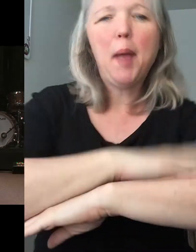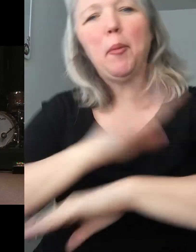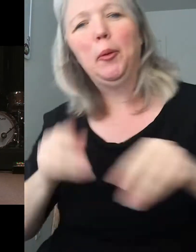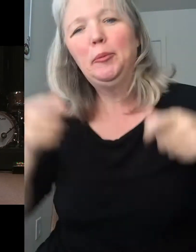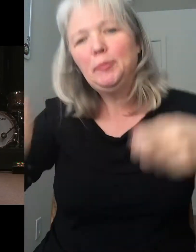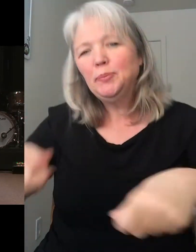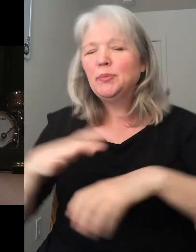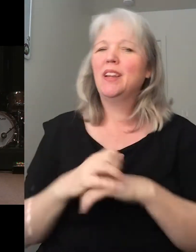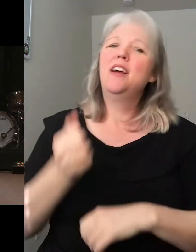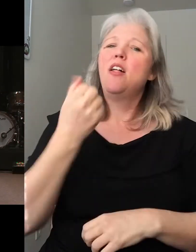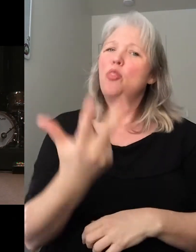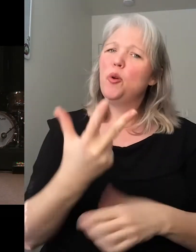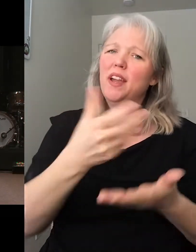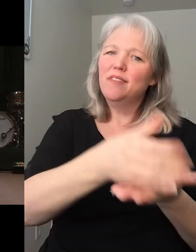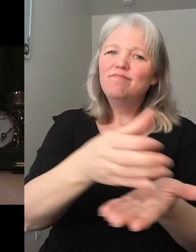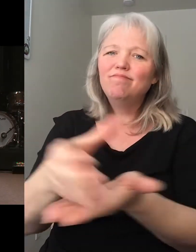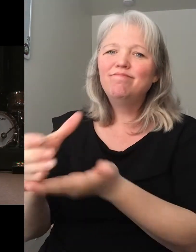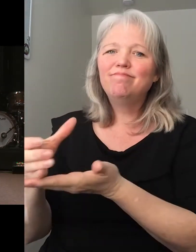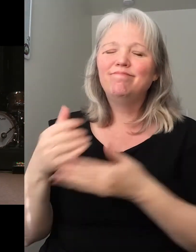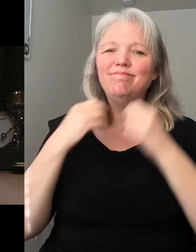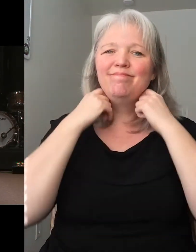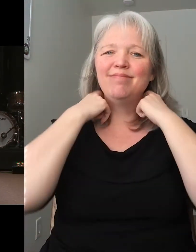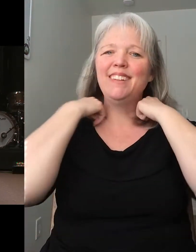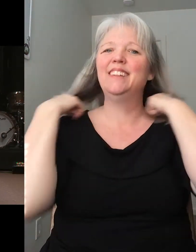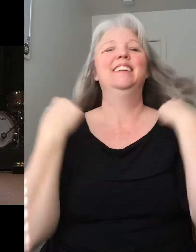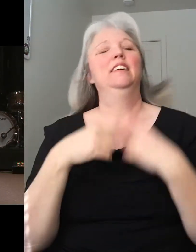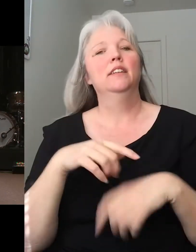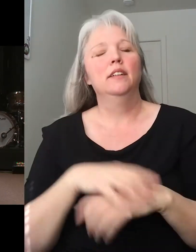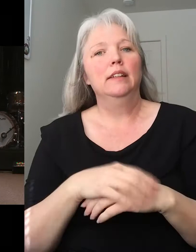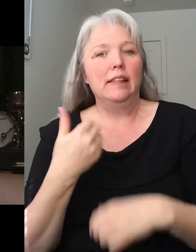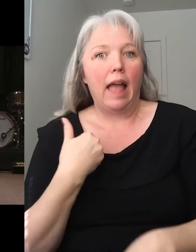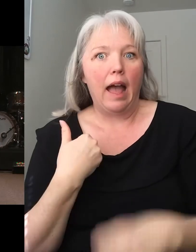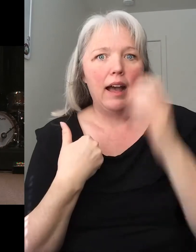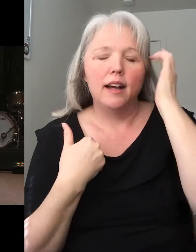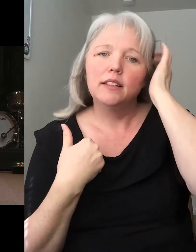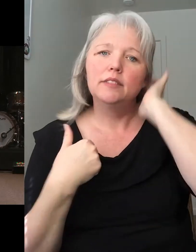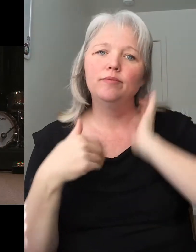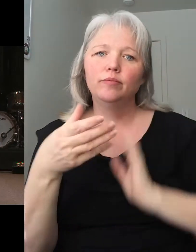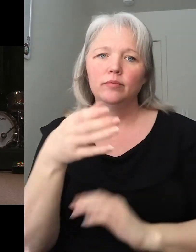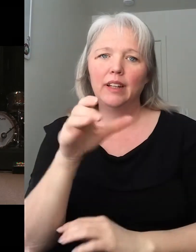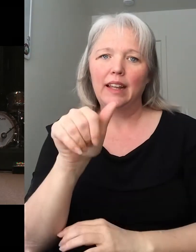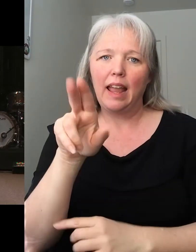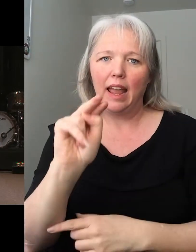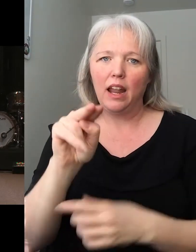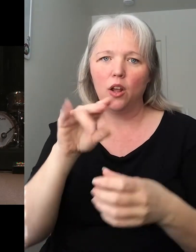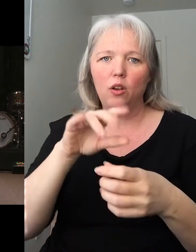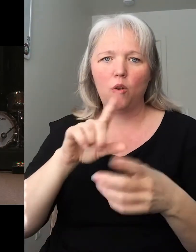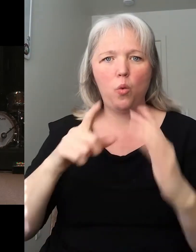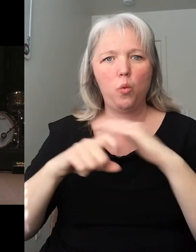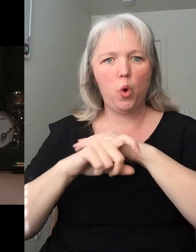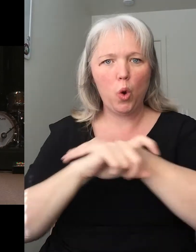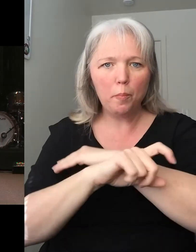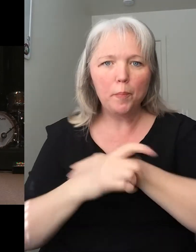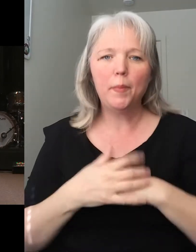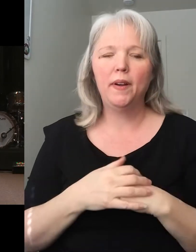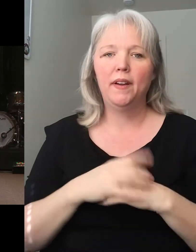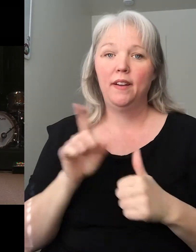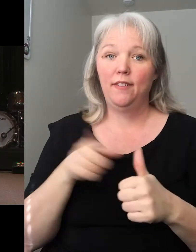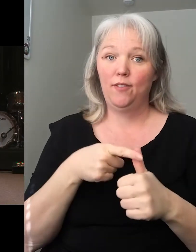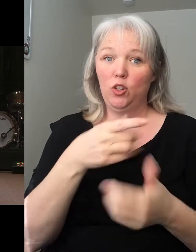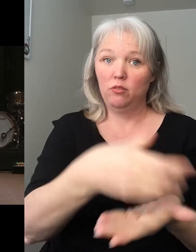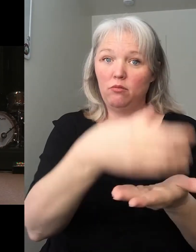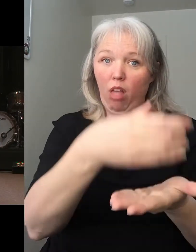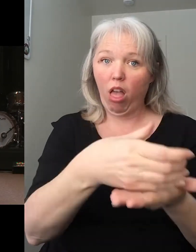table and he sat three glasses out there. And then he had a little can of worms. The